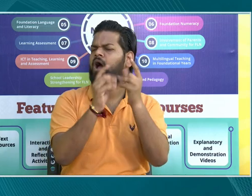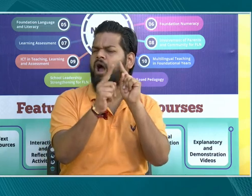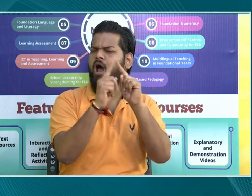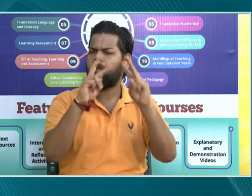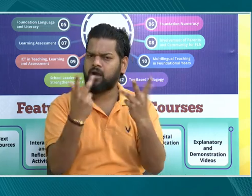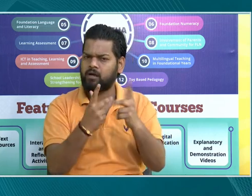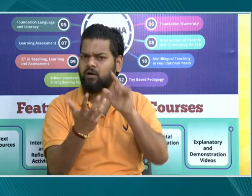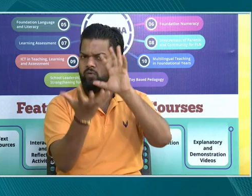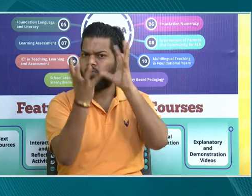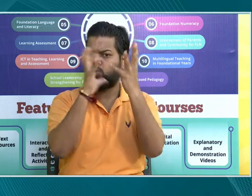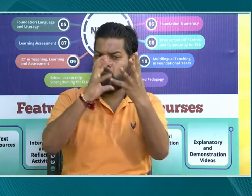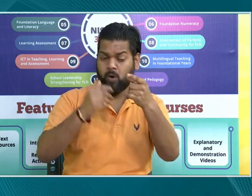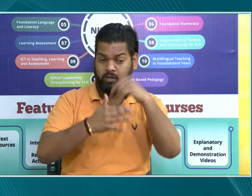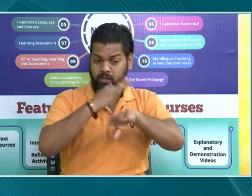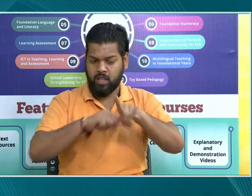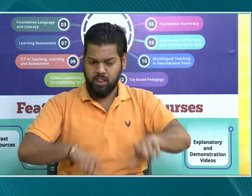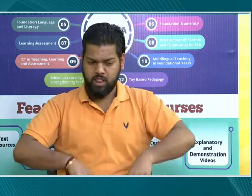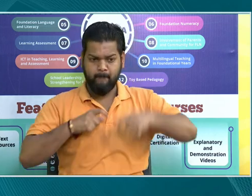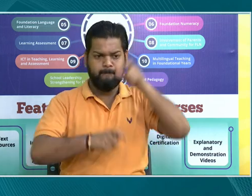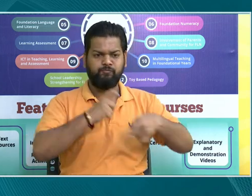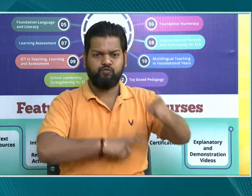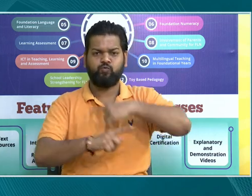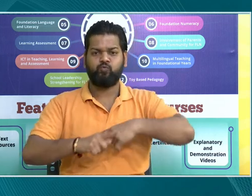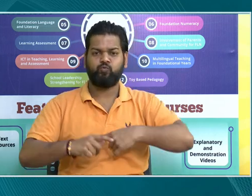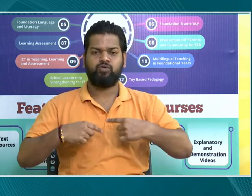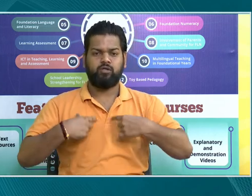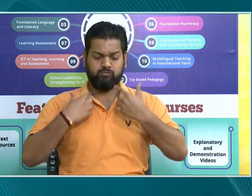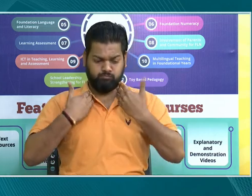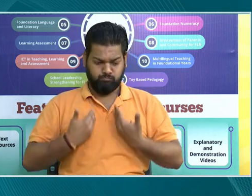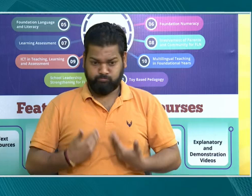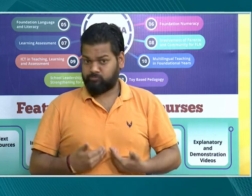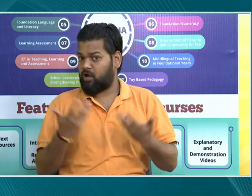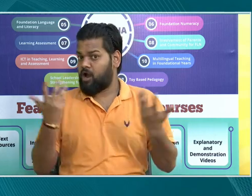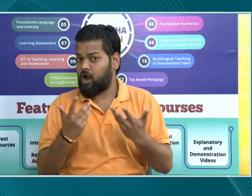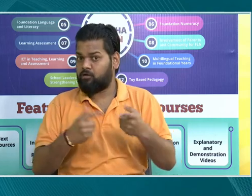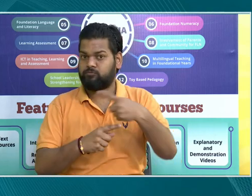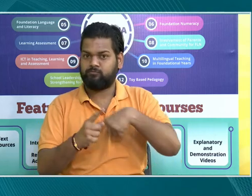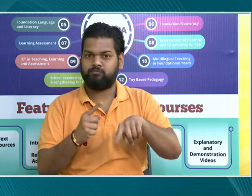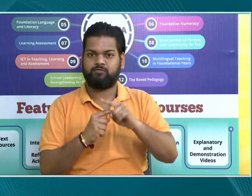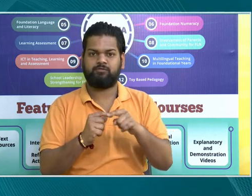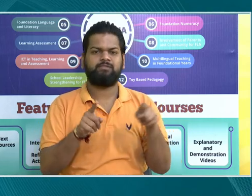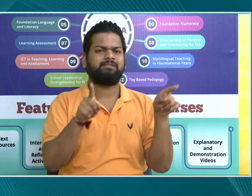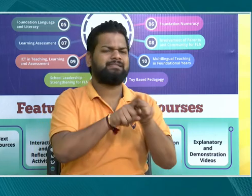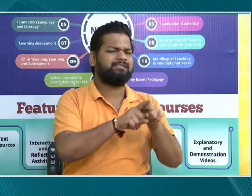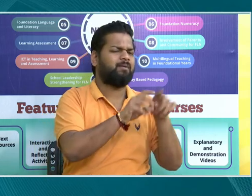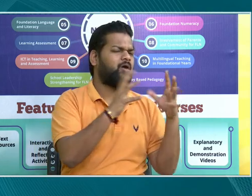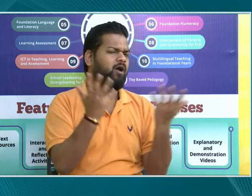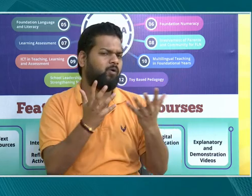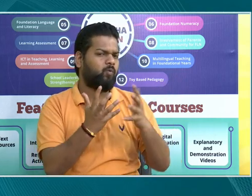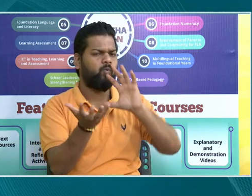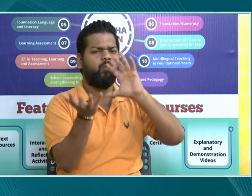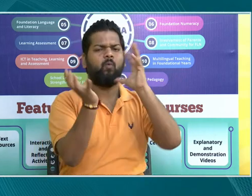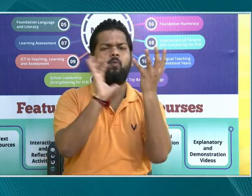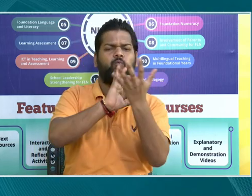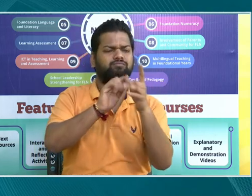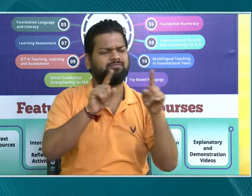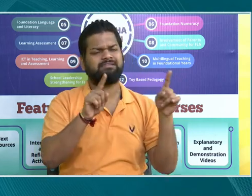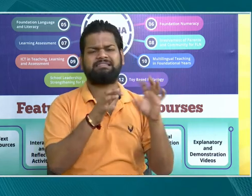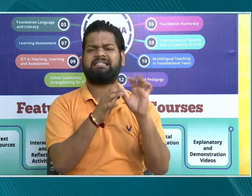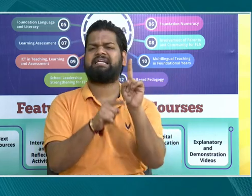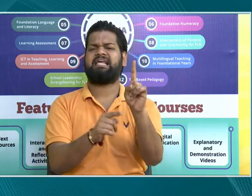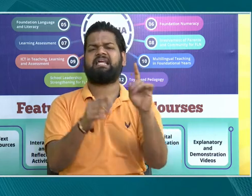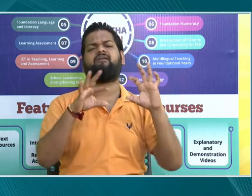solutions for the well-being of all, and in doing so, well manifest its true spirit of Vasudev Kutumbakam, or should I say, the world